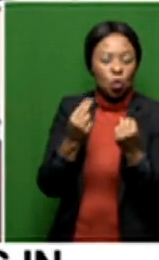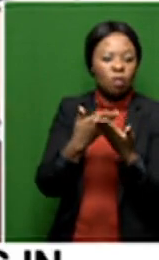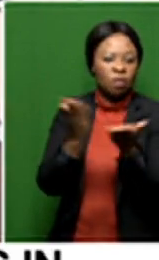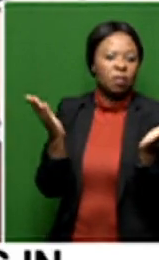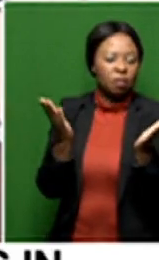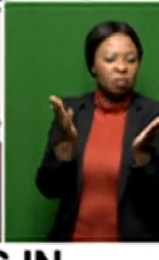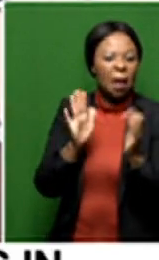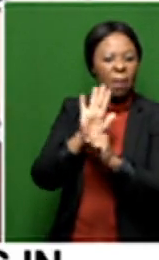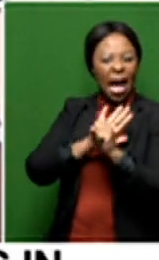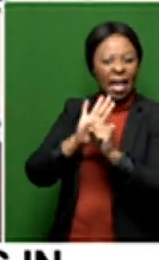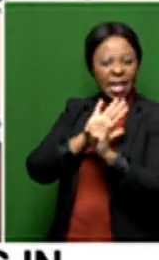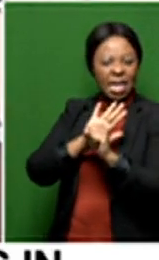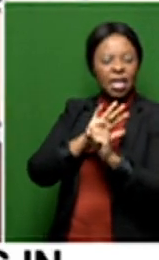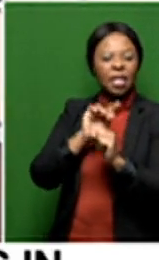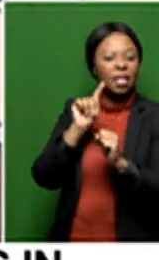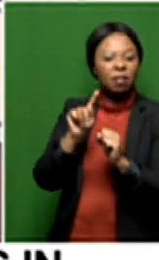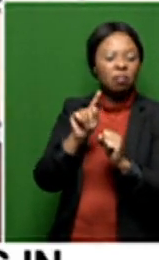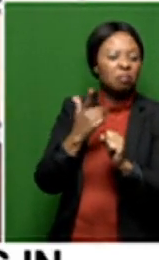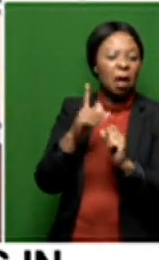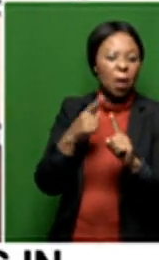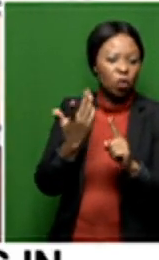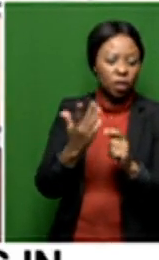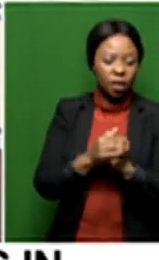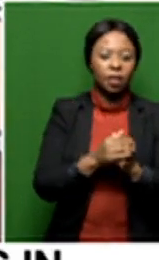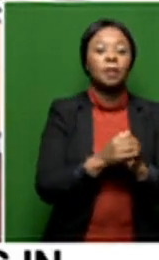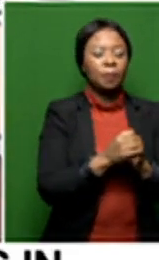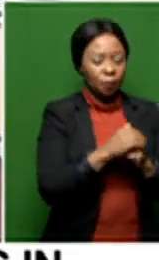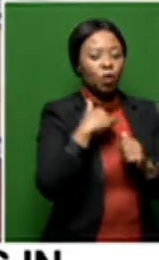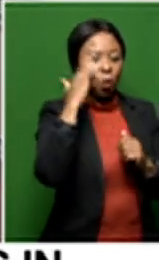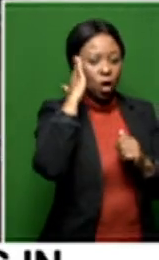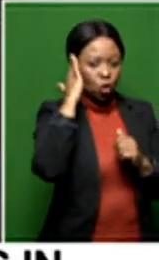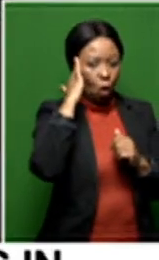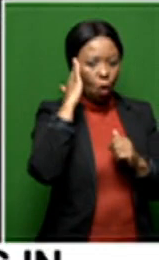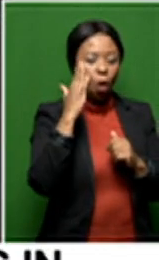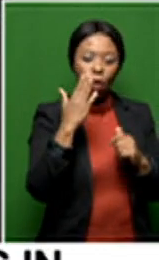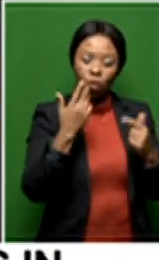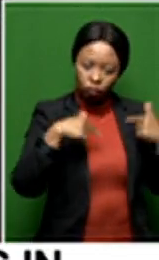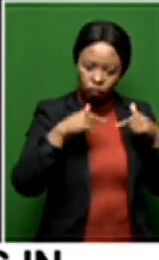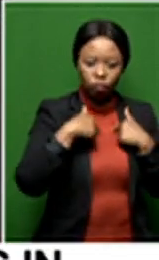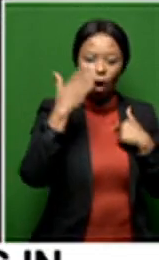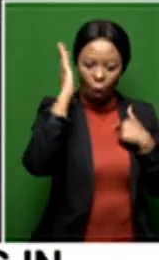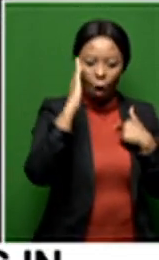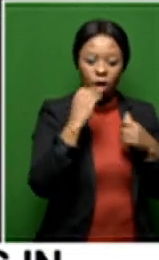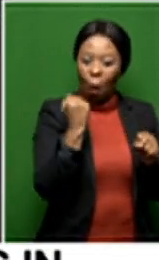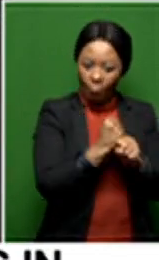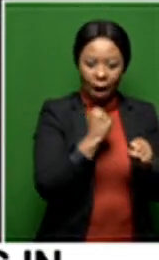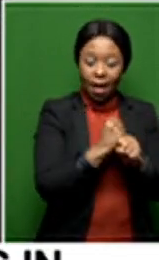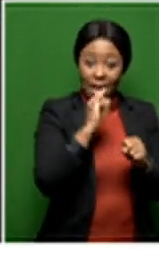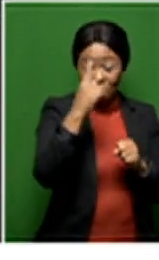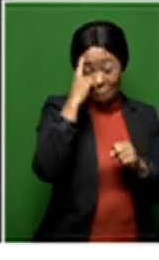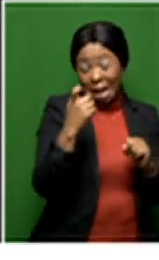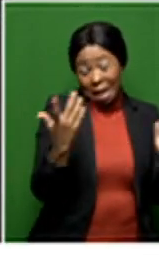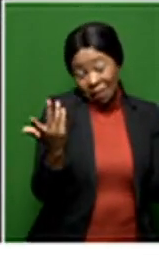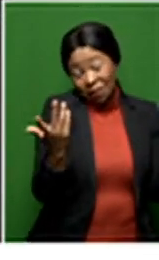Behind the scenes is really, it's really about, you know, we all know that God is working, at least if you believe in